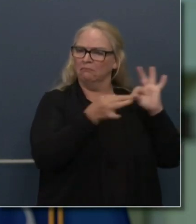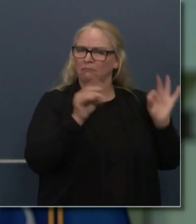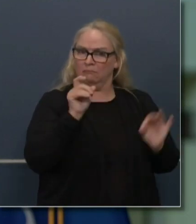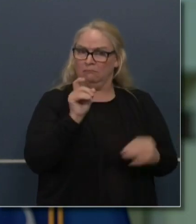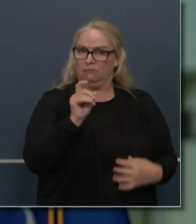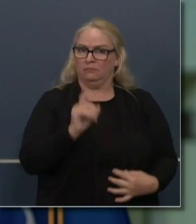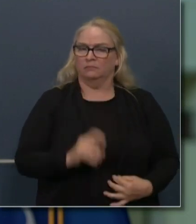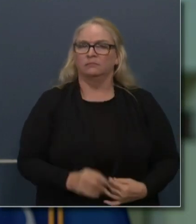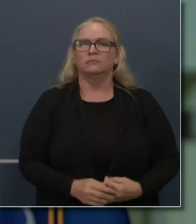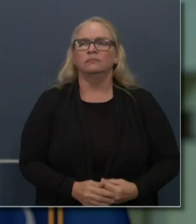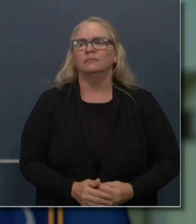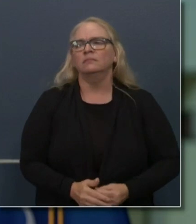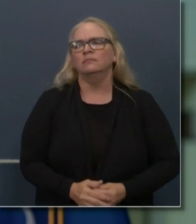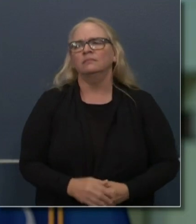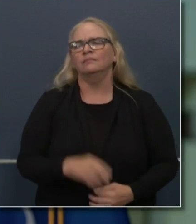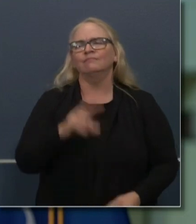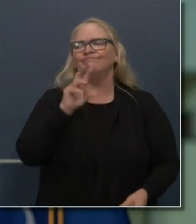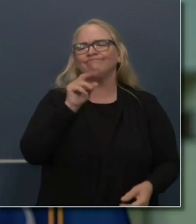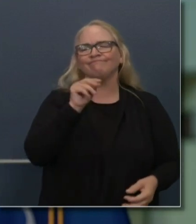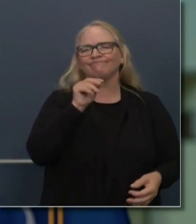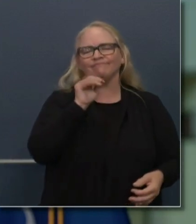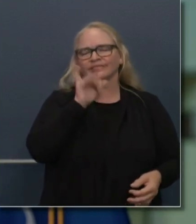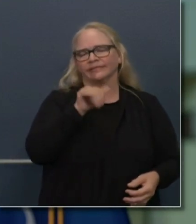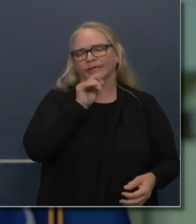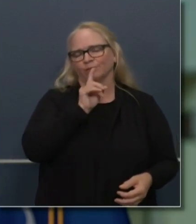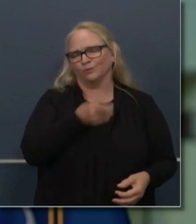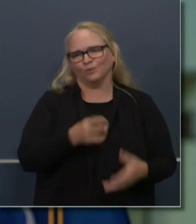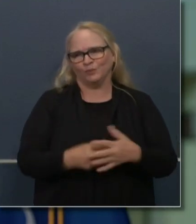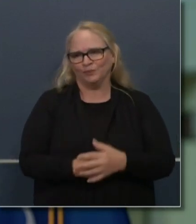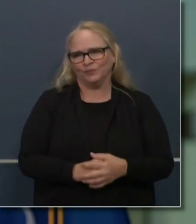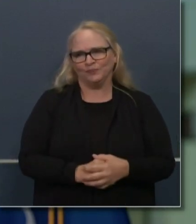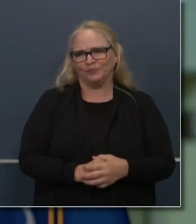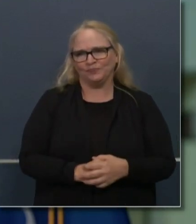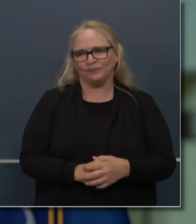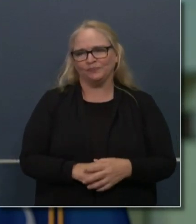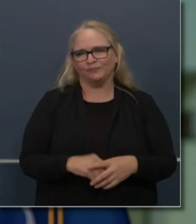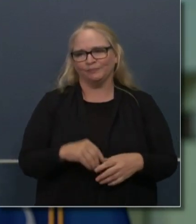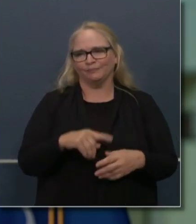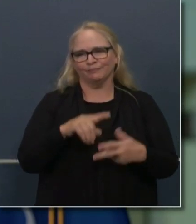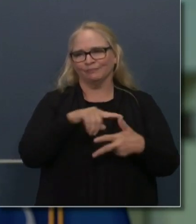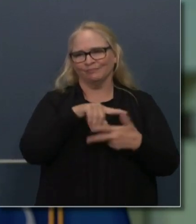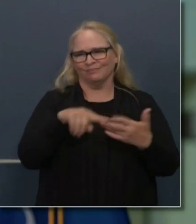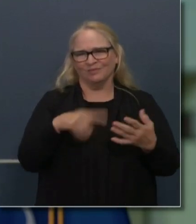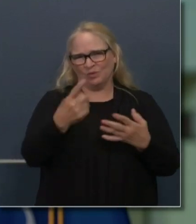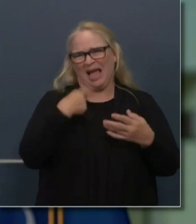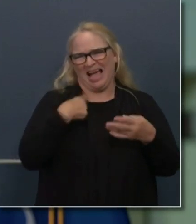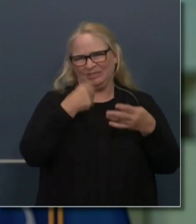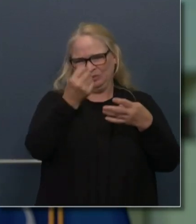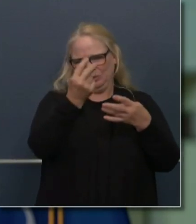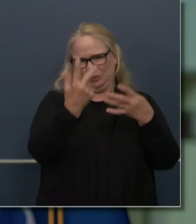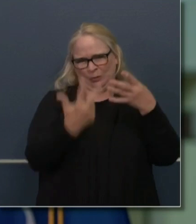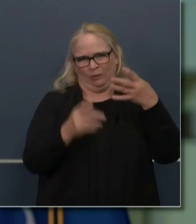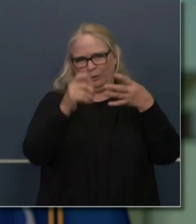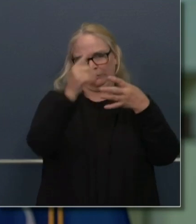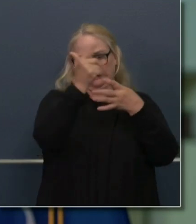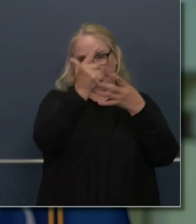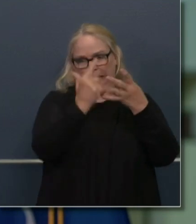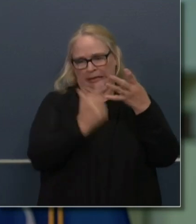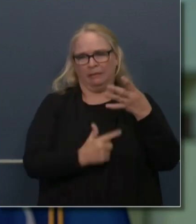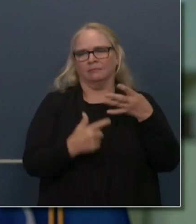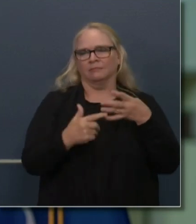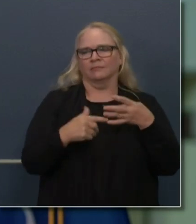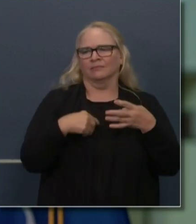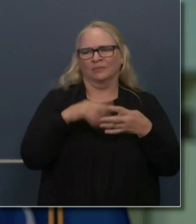answer is it's not true. So the answer to your second and third question, or 2 questions, is that no one told me